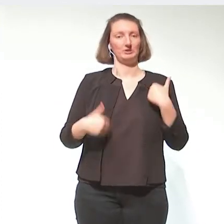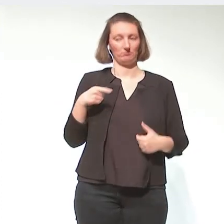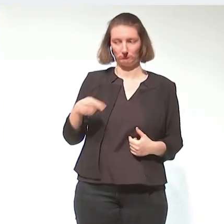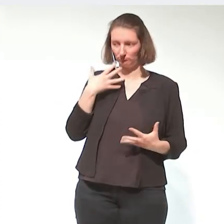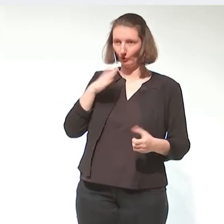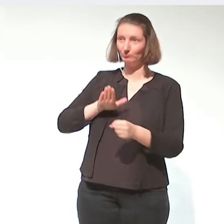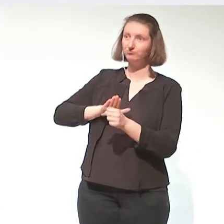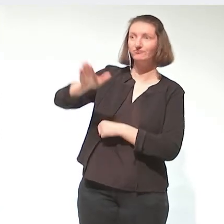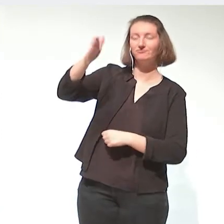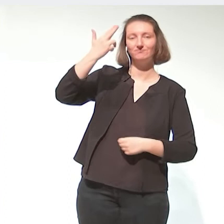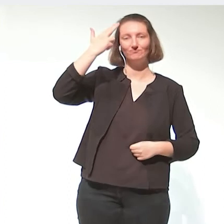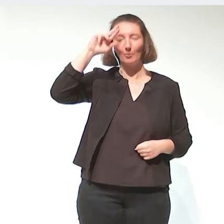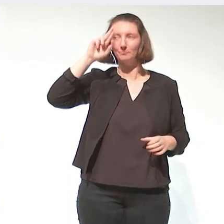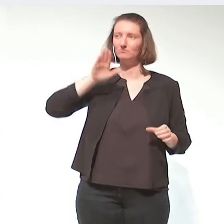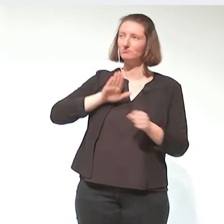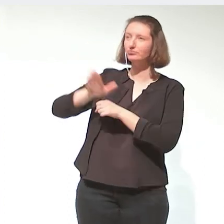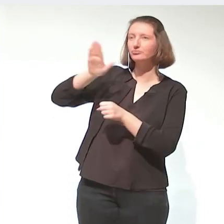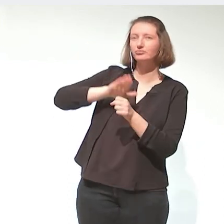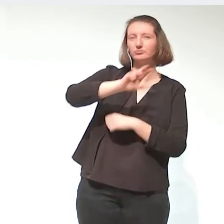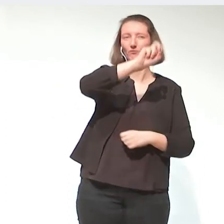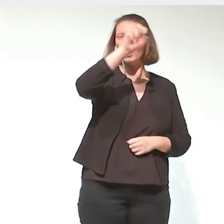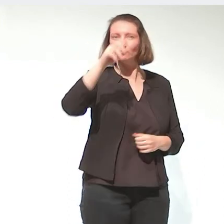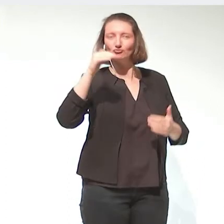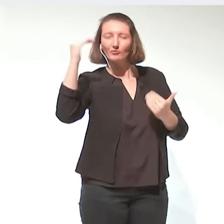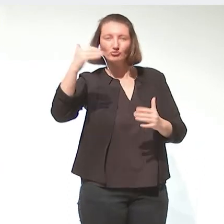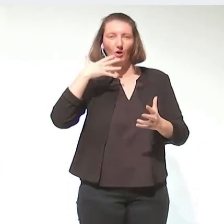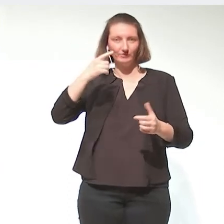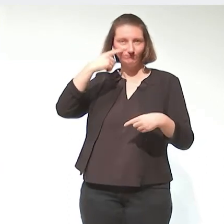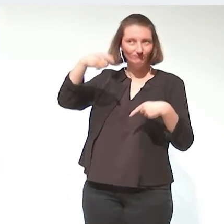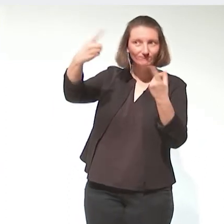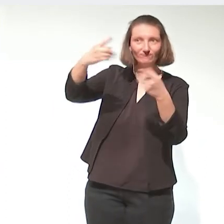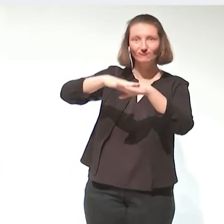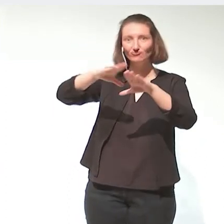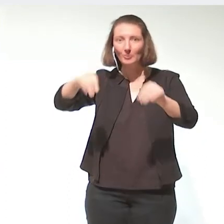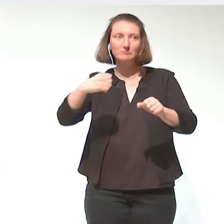handicapped want to work abroad. They want to travel because that's